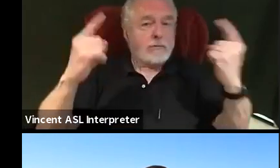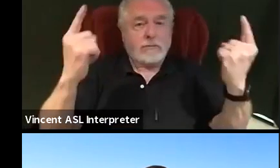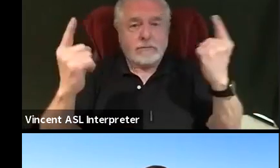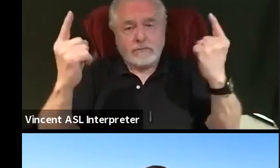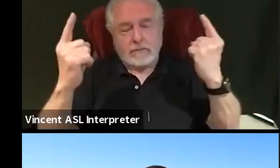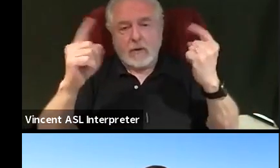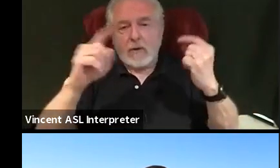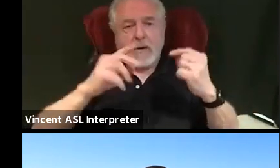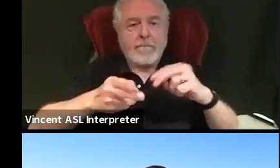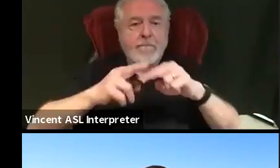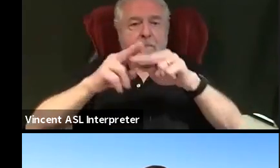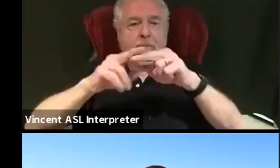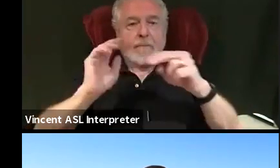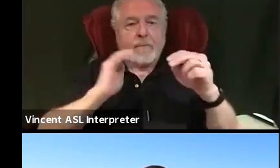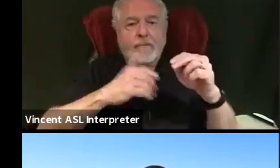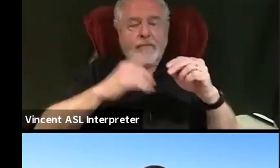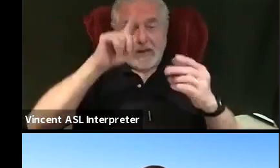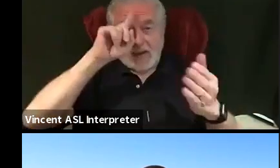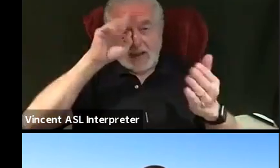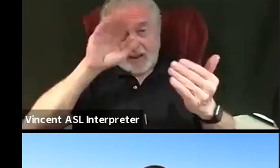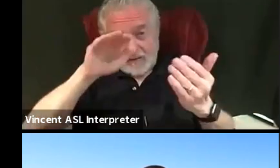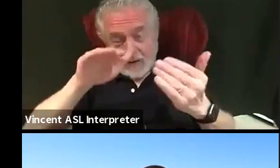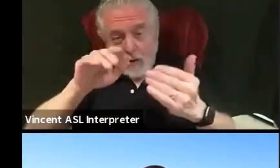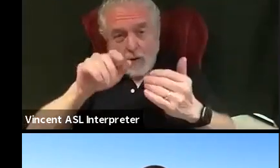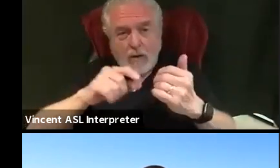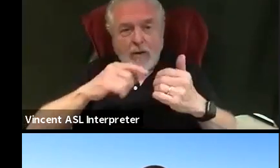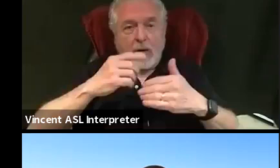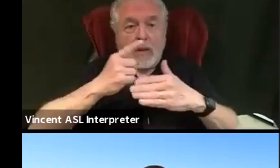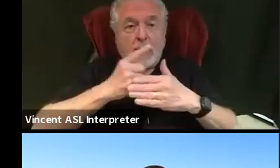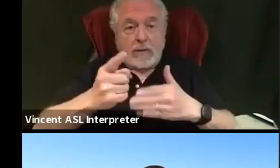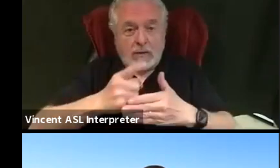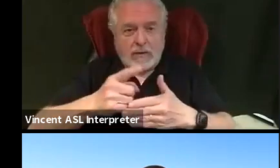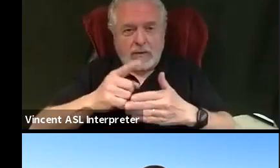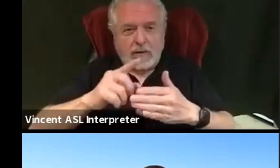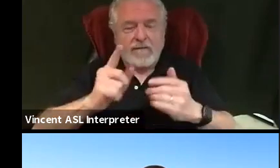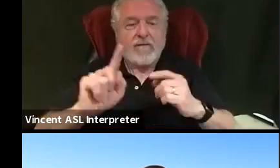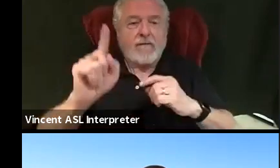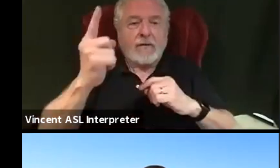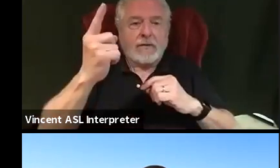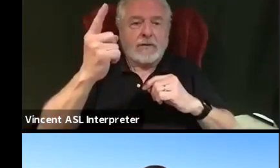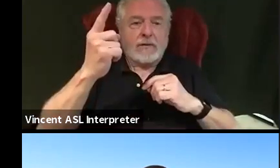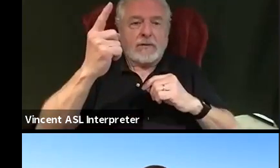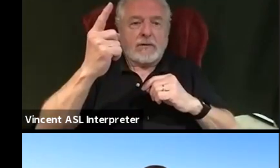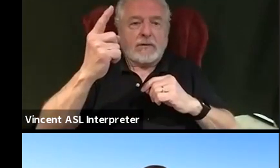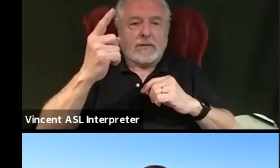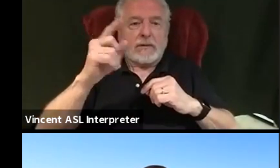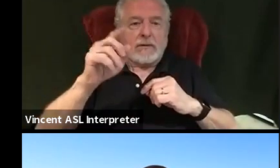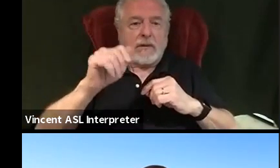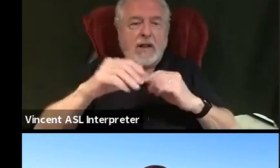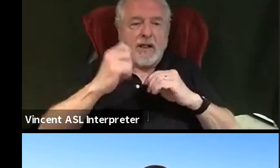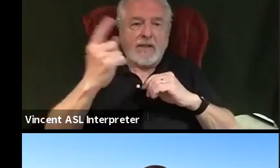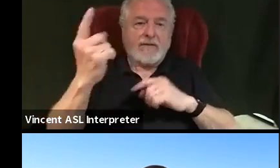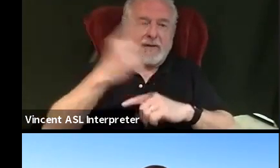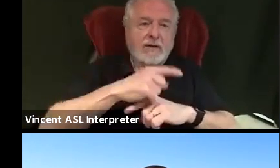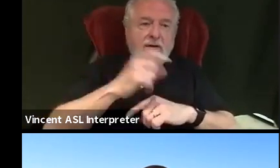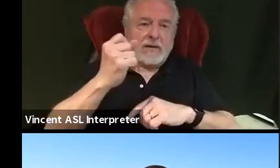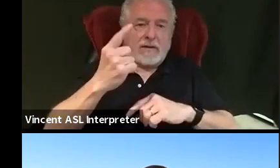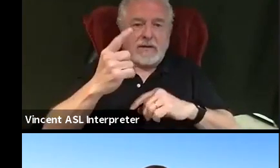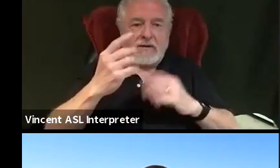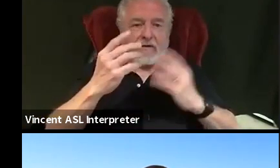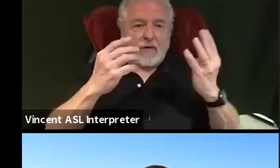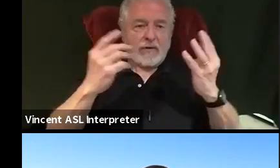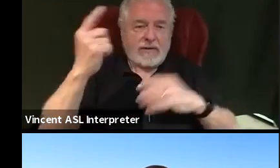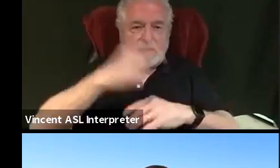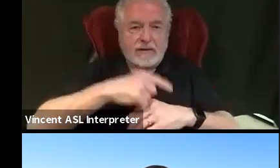think, you know, we build up our expectation as the week goes on. I think the first, we were what, at 11 days, 11 out of the